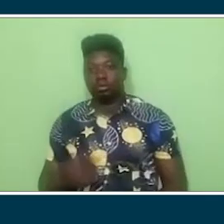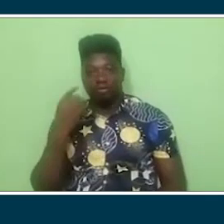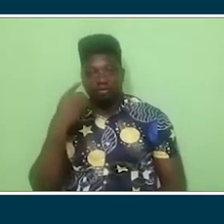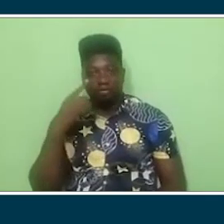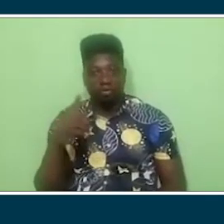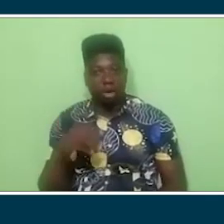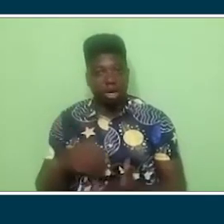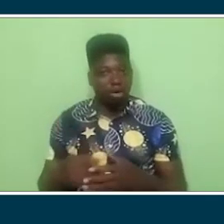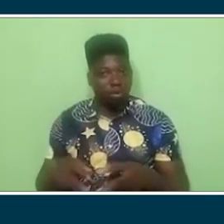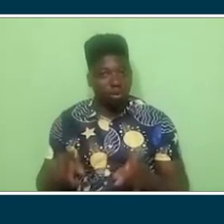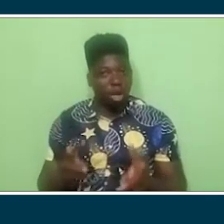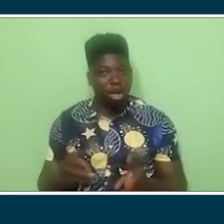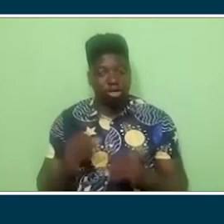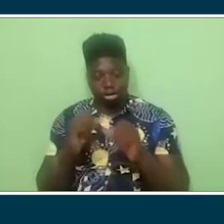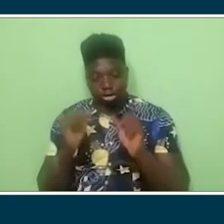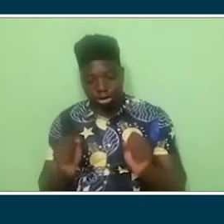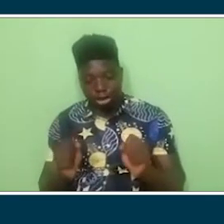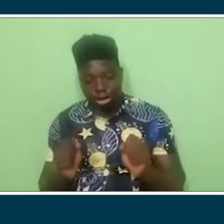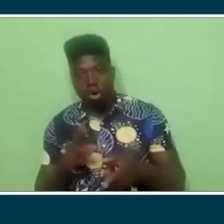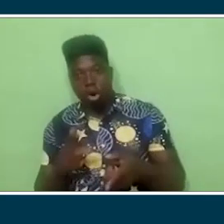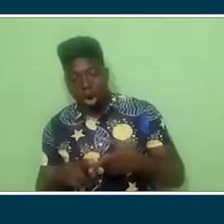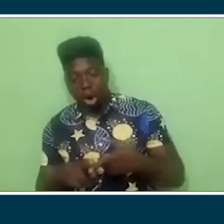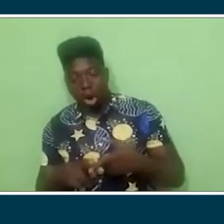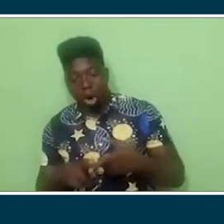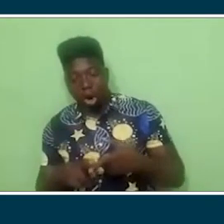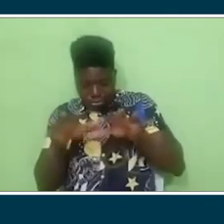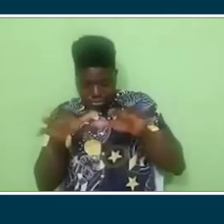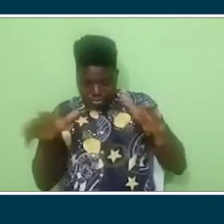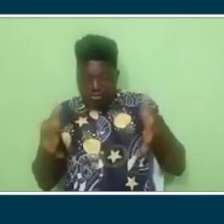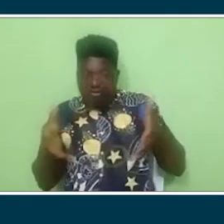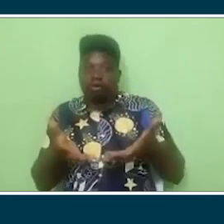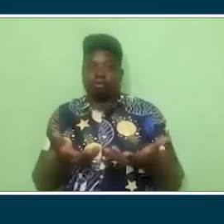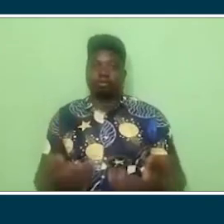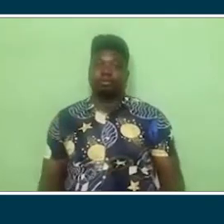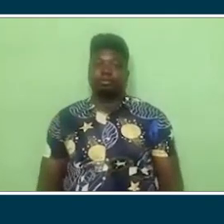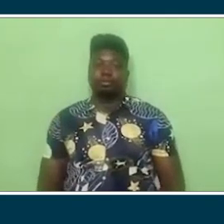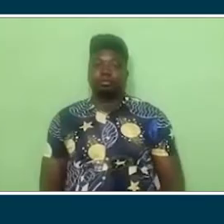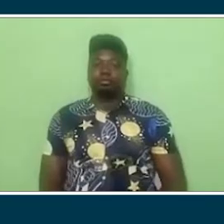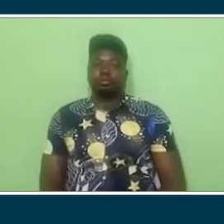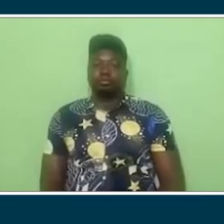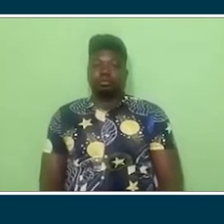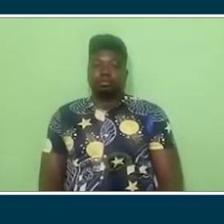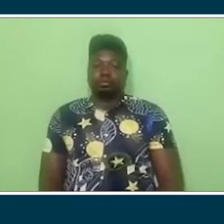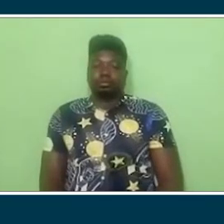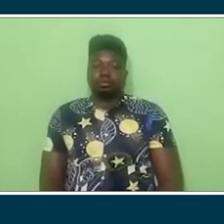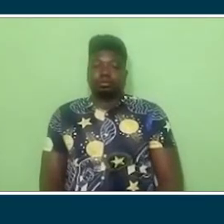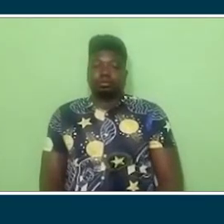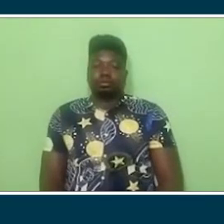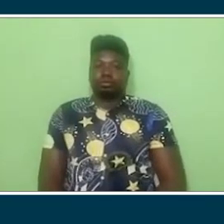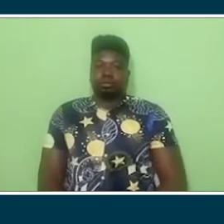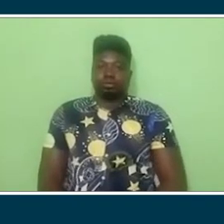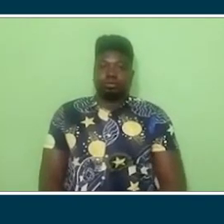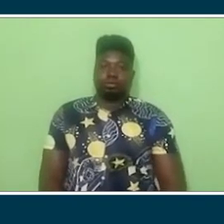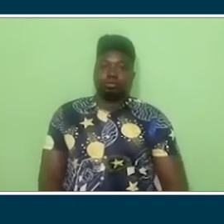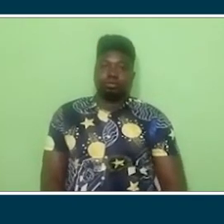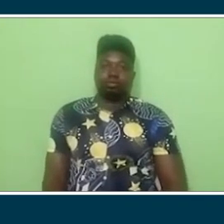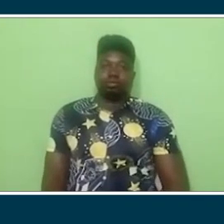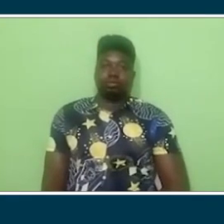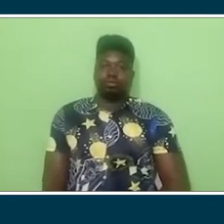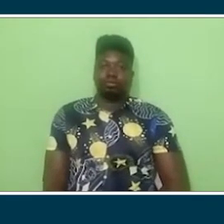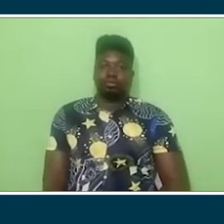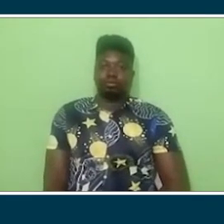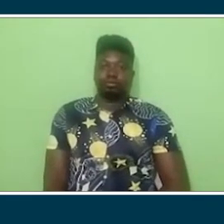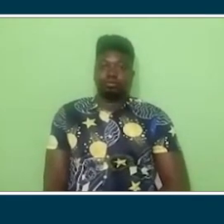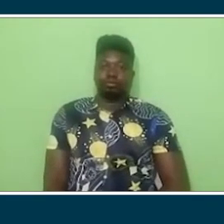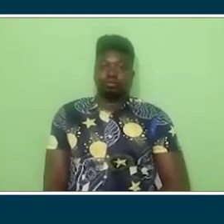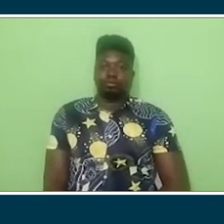Yeah. I'm going to pause there because that was a lot. Thank you a lot. Yeah. I mean, it's a completely different